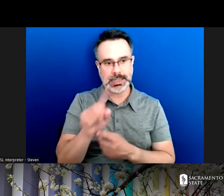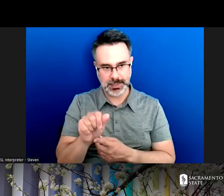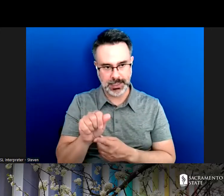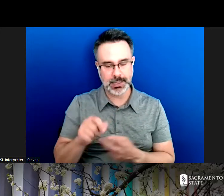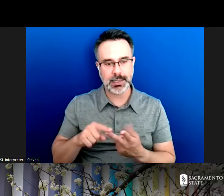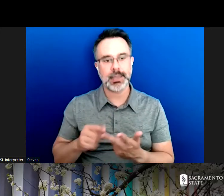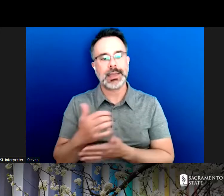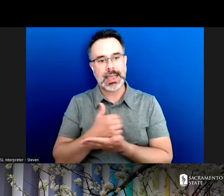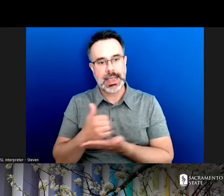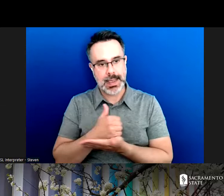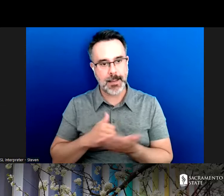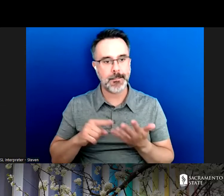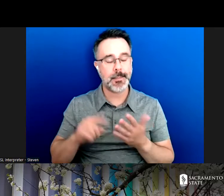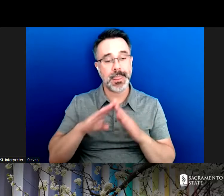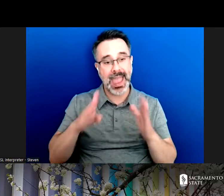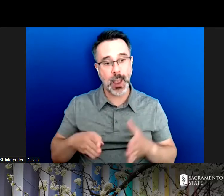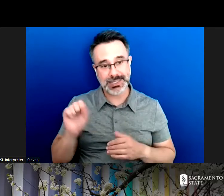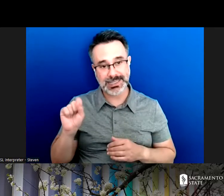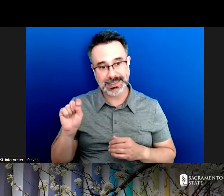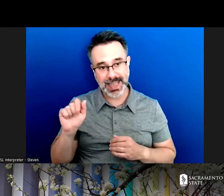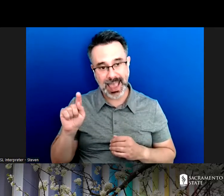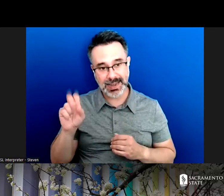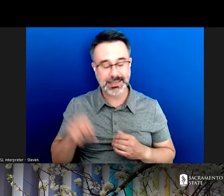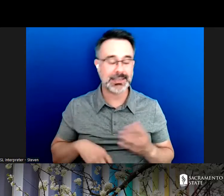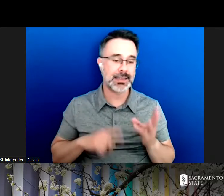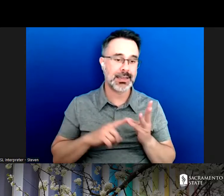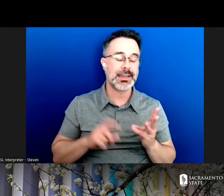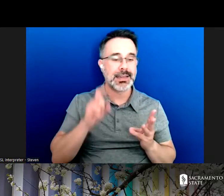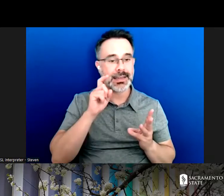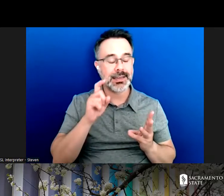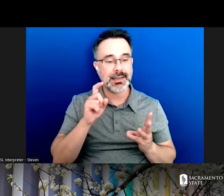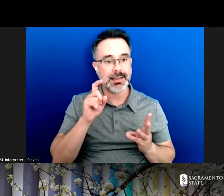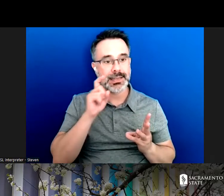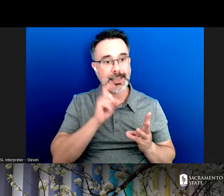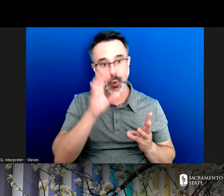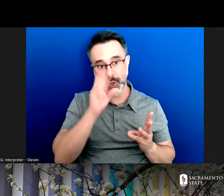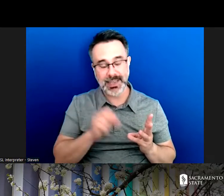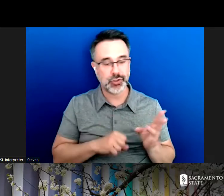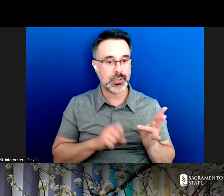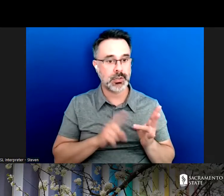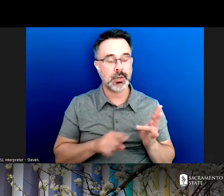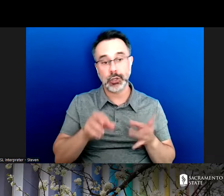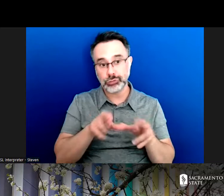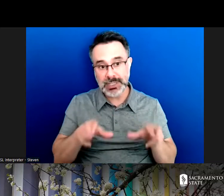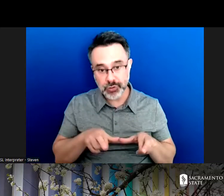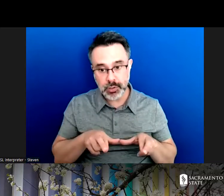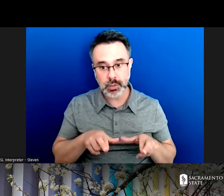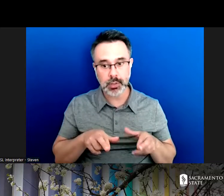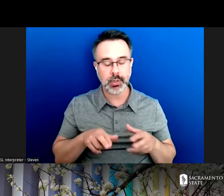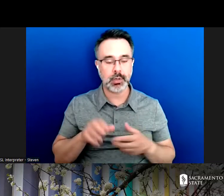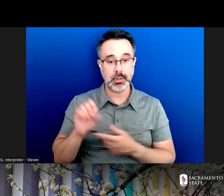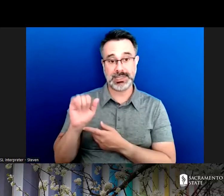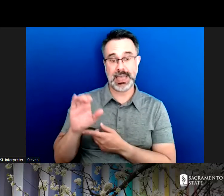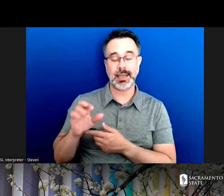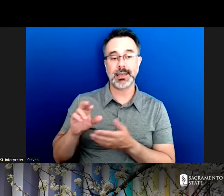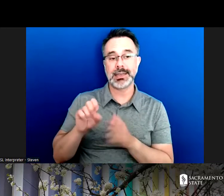income, housing status, sexual orientation, and region. When we, the Sacramento State researchers,